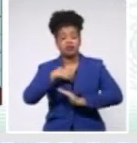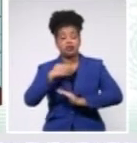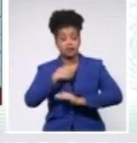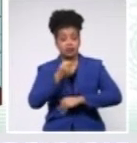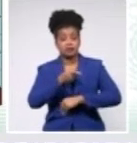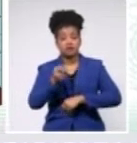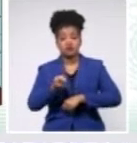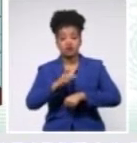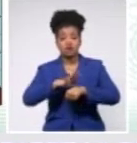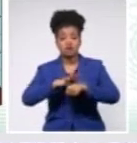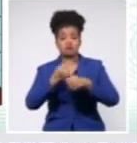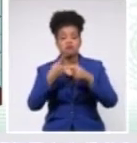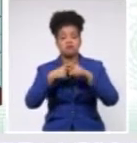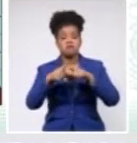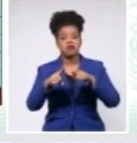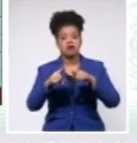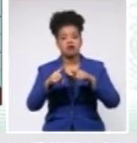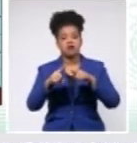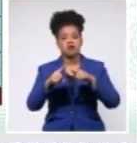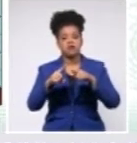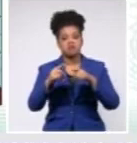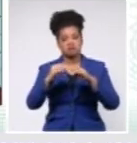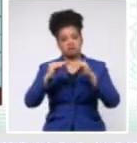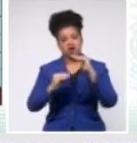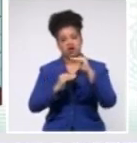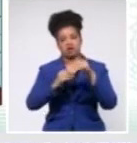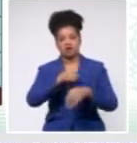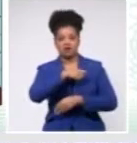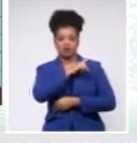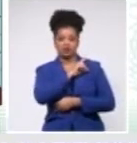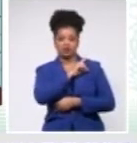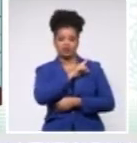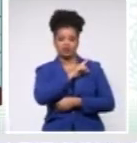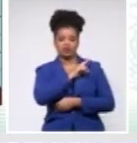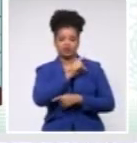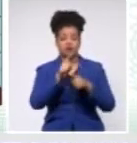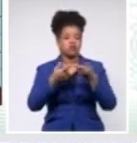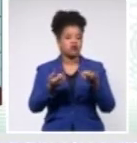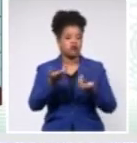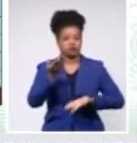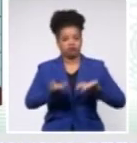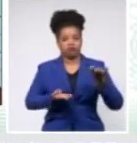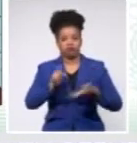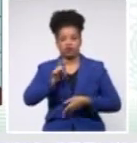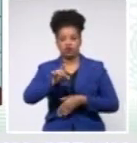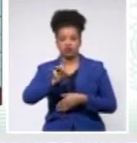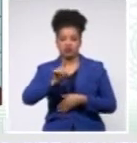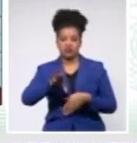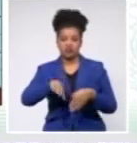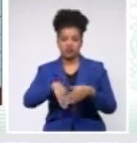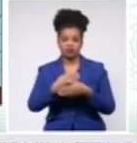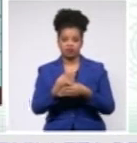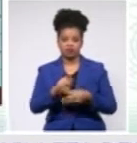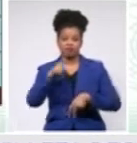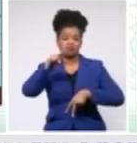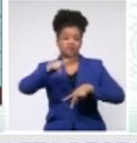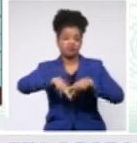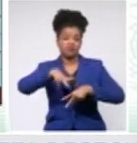has 6.87, Artemisa 3.88,